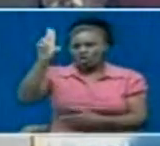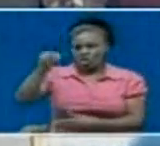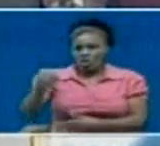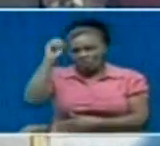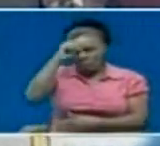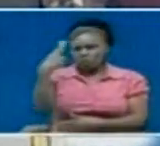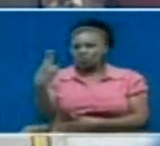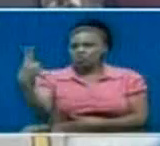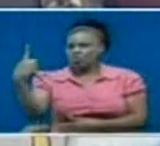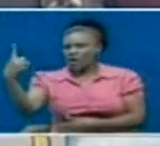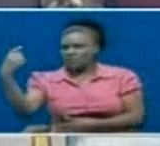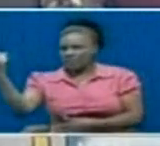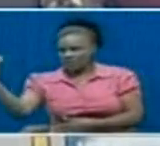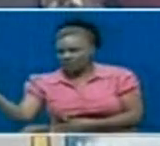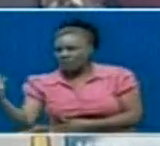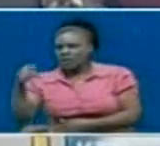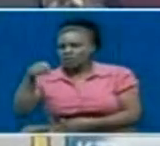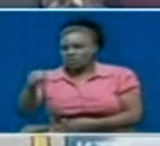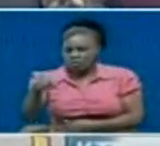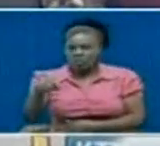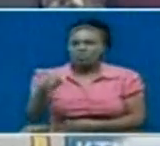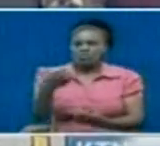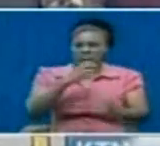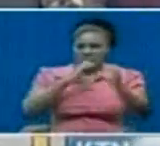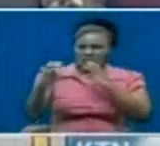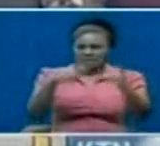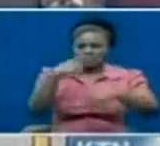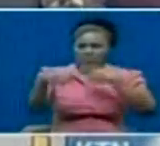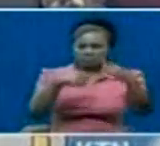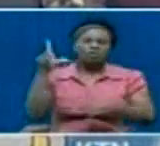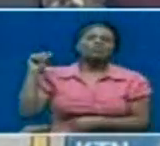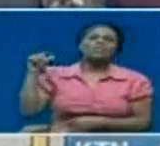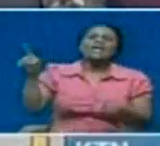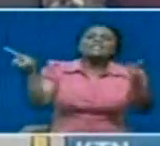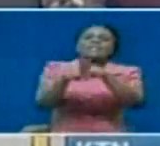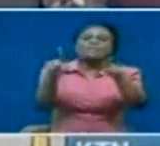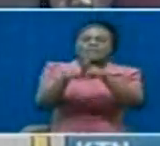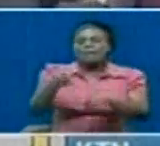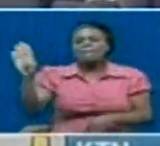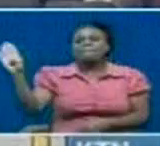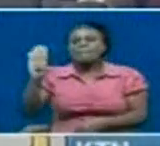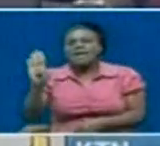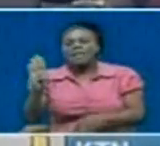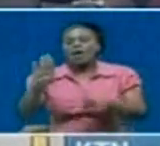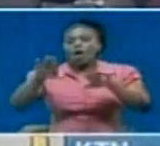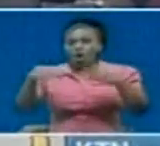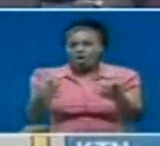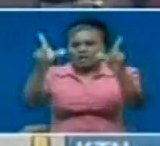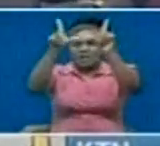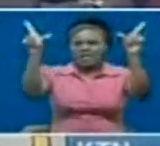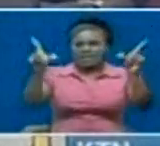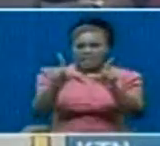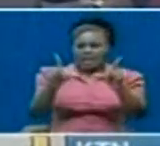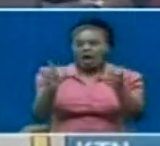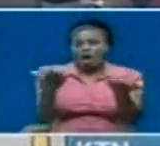to the number 2215 and engage us on that discussion on Twitter. The handles are at Ben_Kitili, at Linda Ogutu,